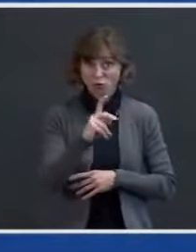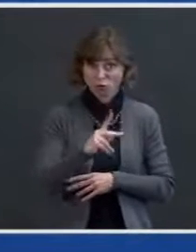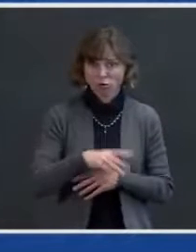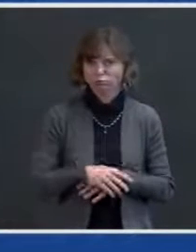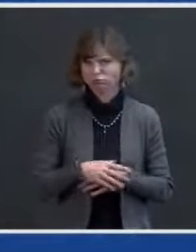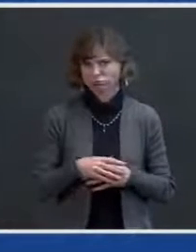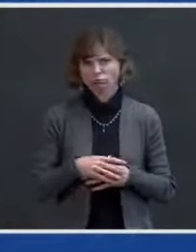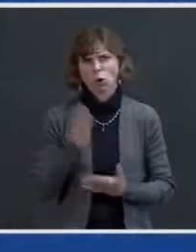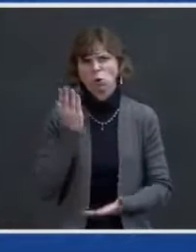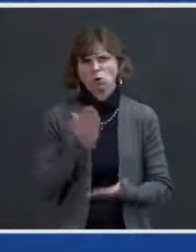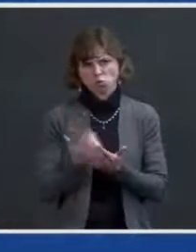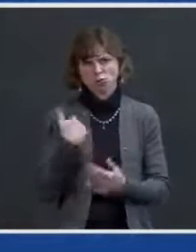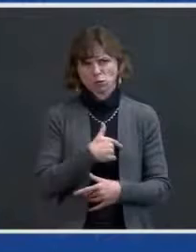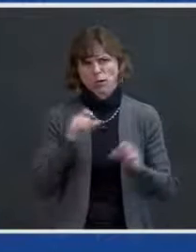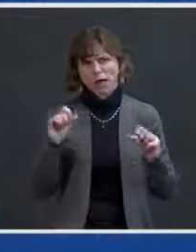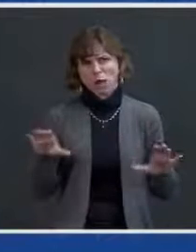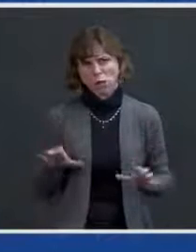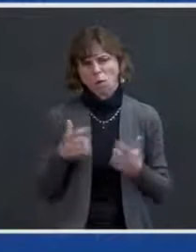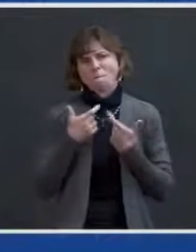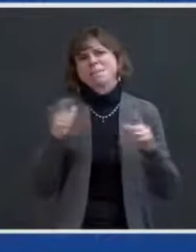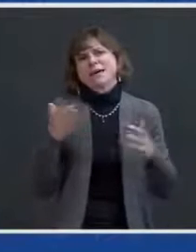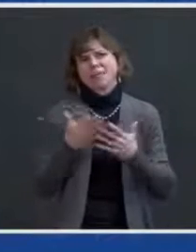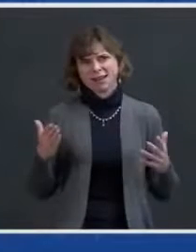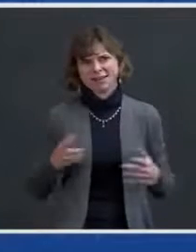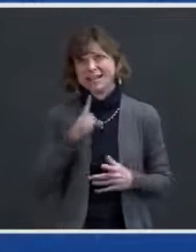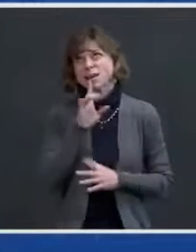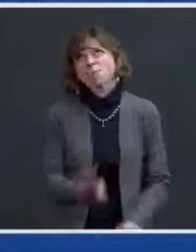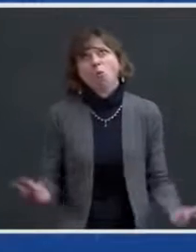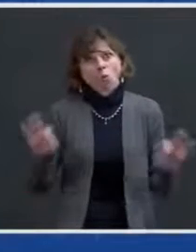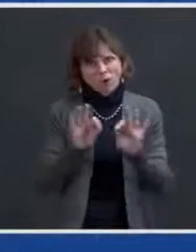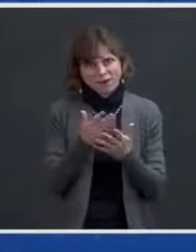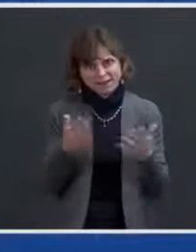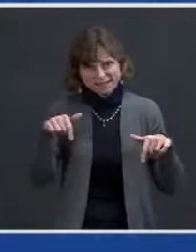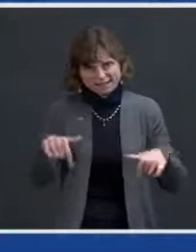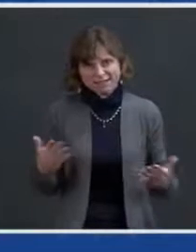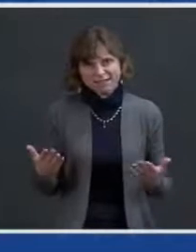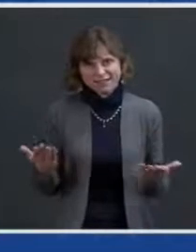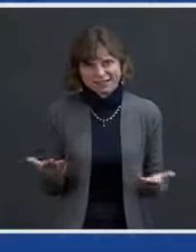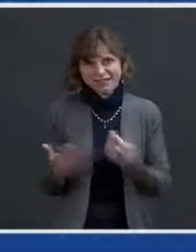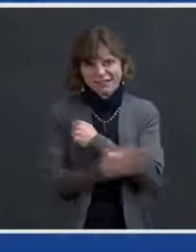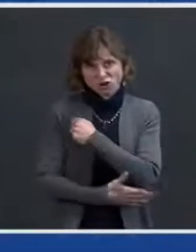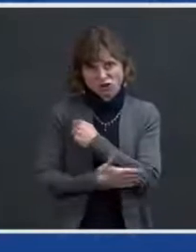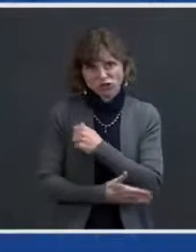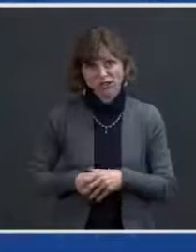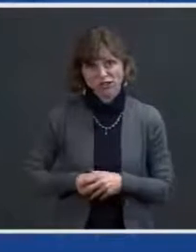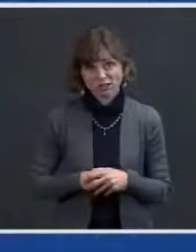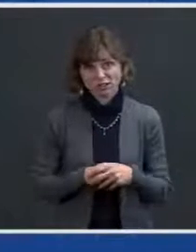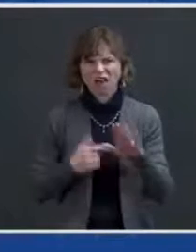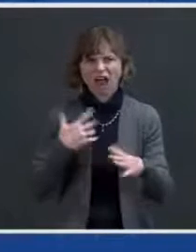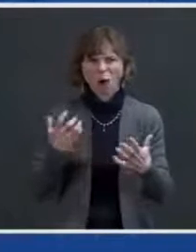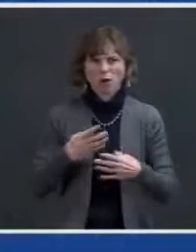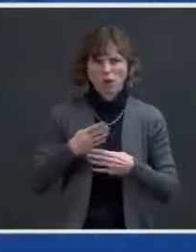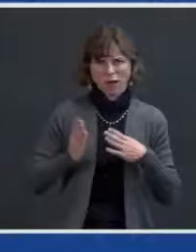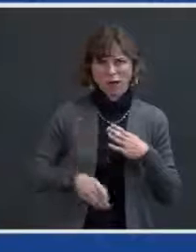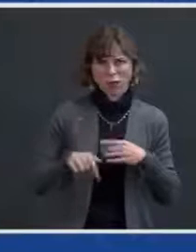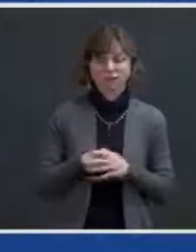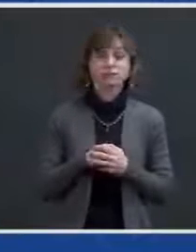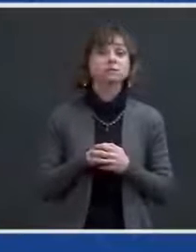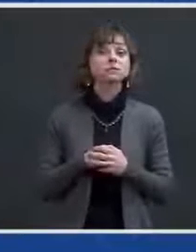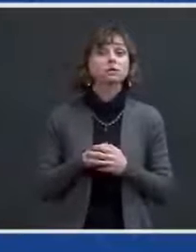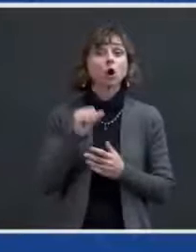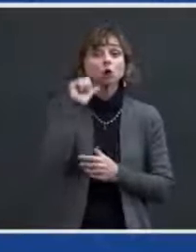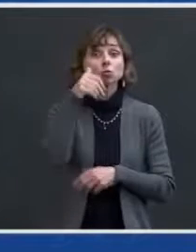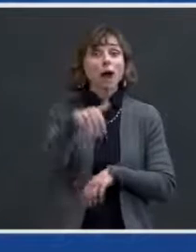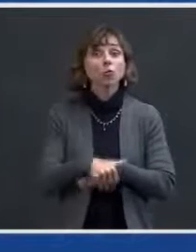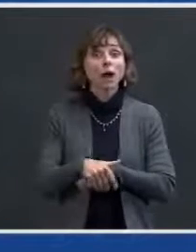can do big things, important things in this country. You know, let me conclude with this. Tomorrow night,